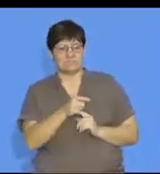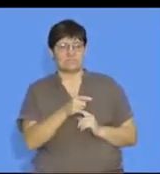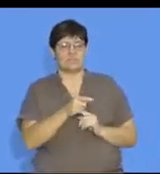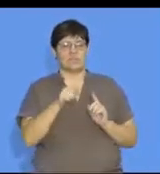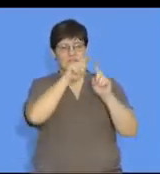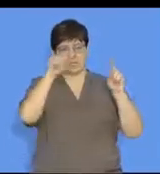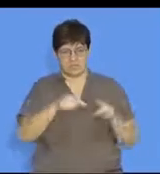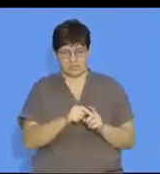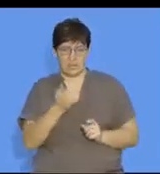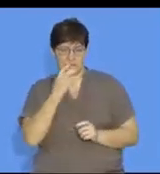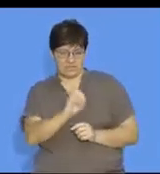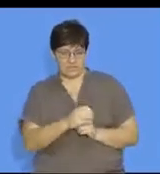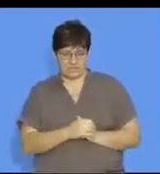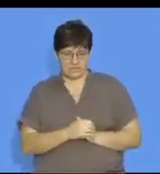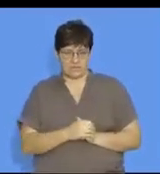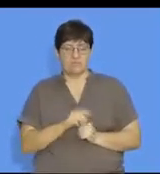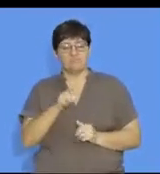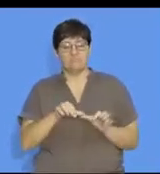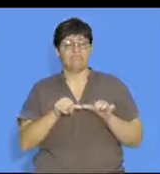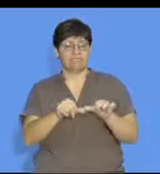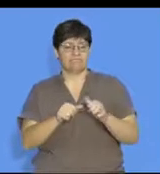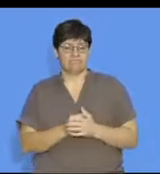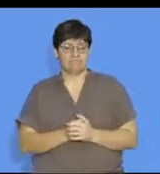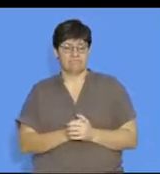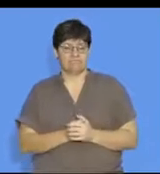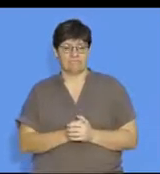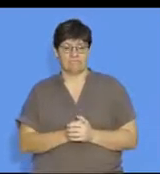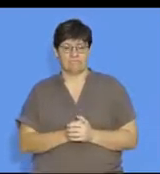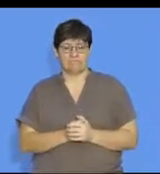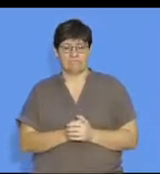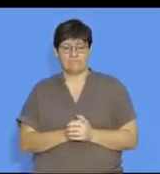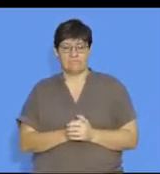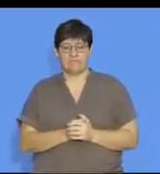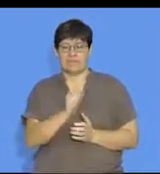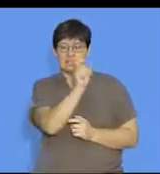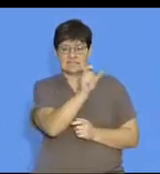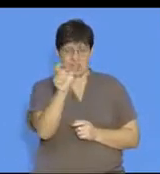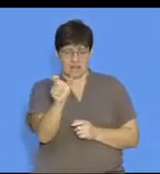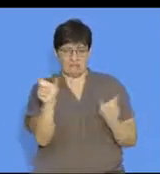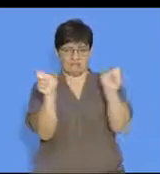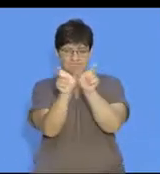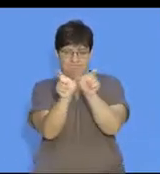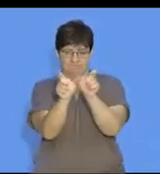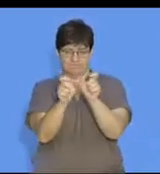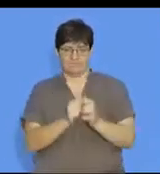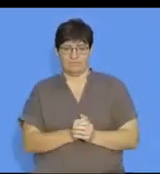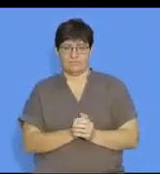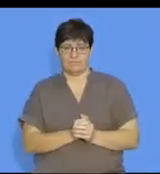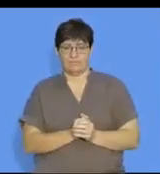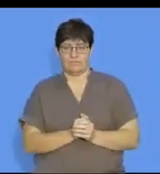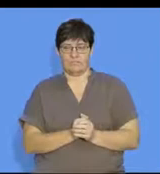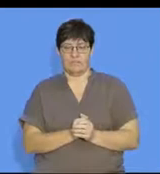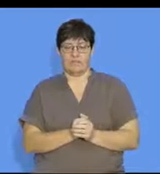the circuit, that's our battery. So inside, this battery consists of two cells that are connected in series.